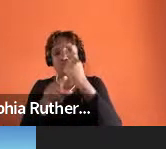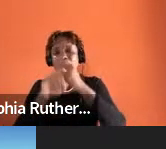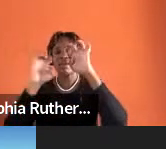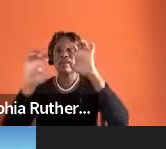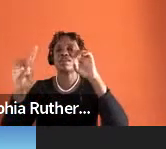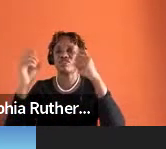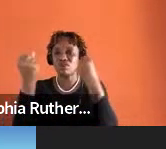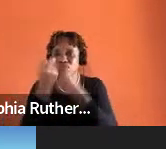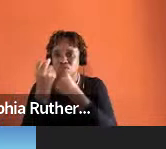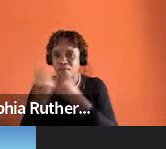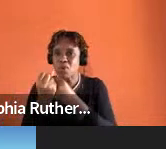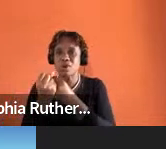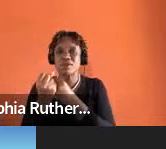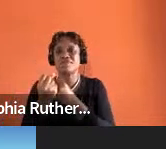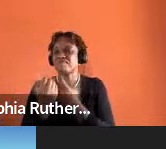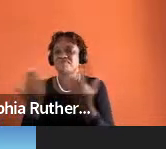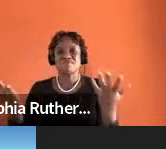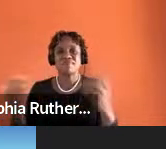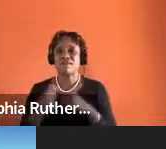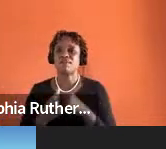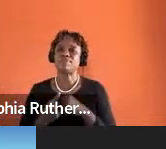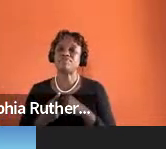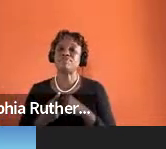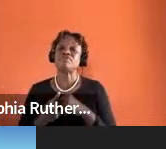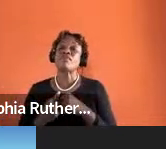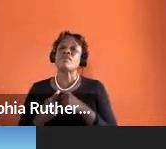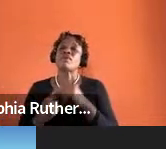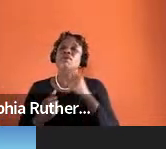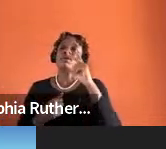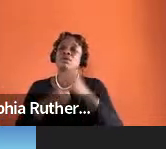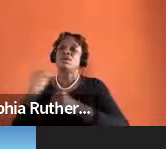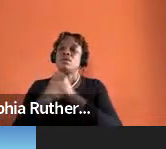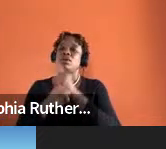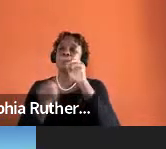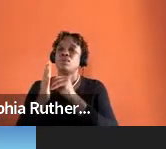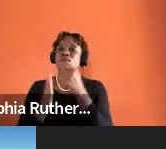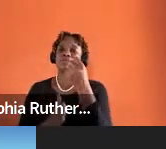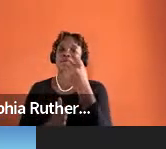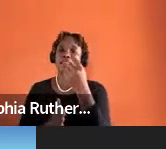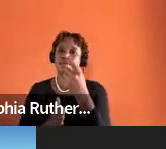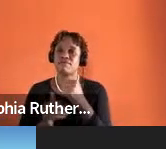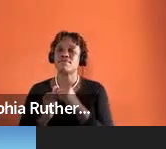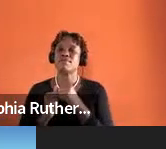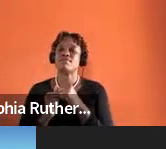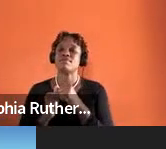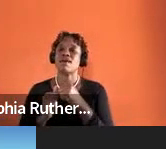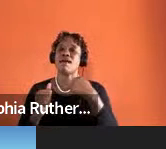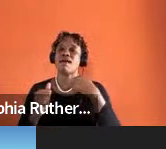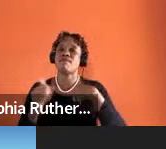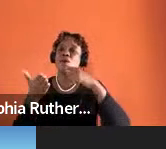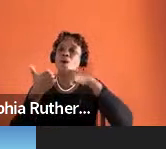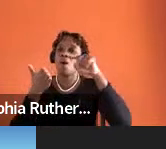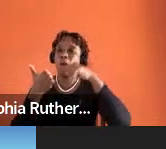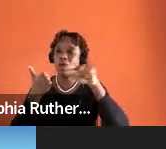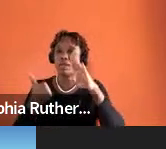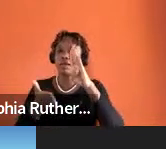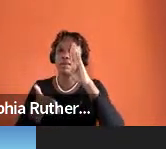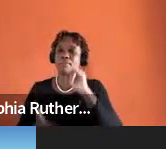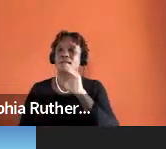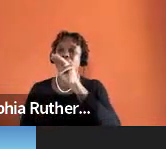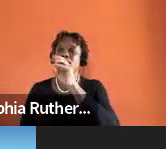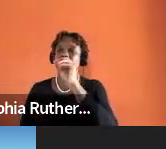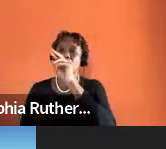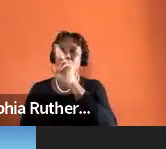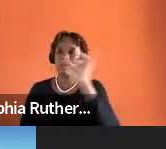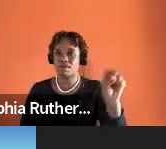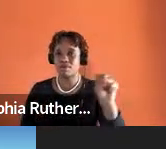a 2011 audit conducted by Morris, he looked at the inclusion